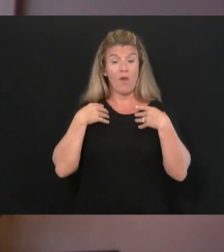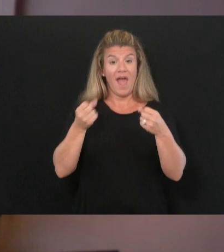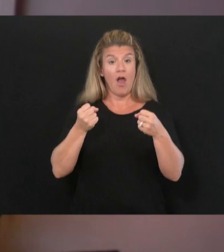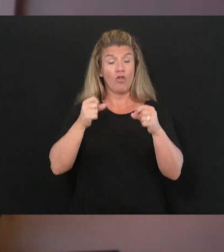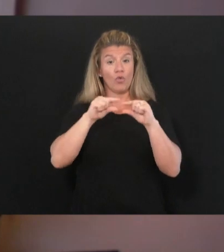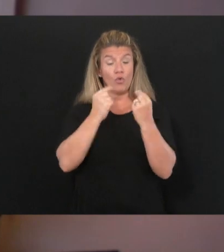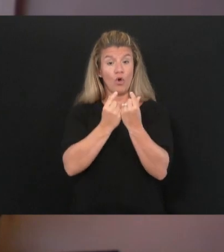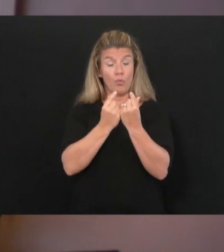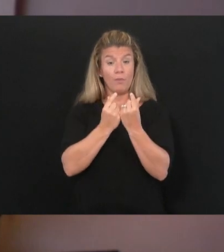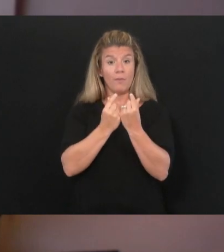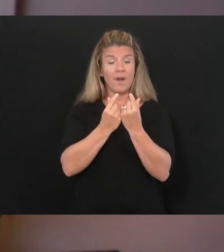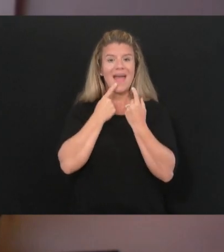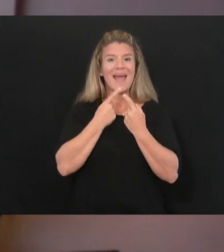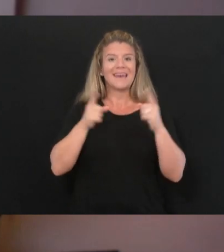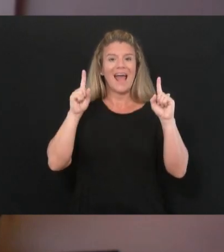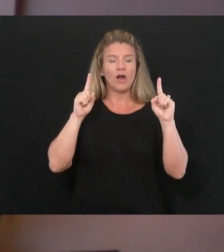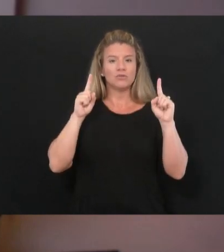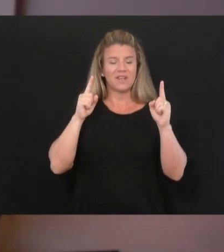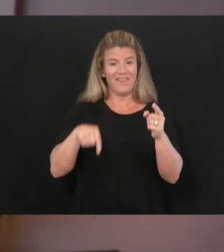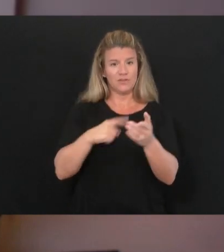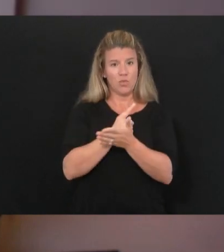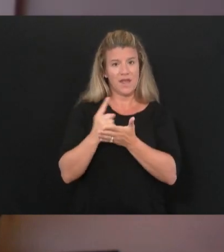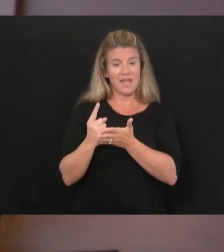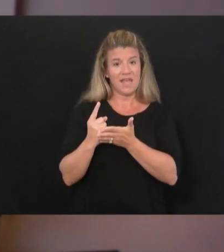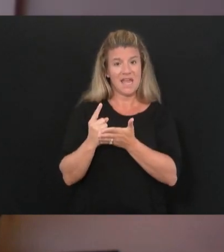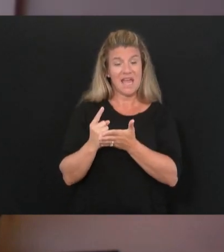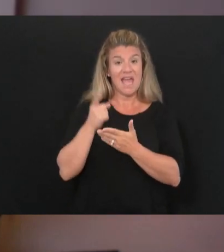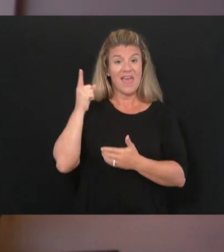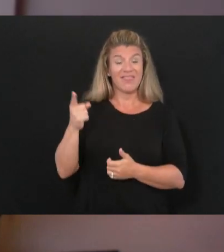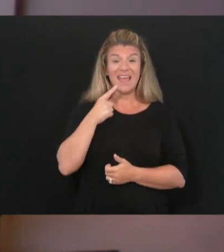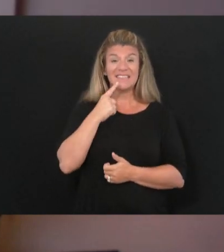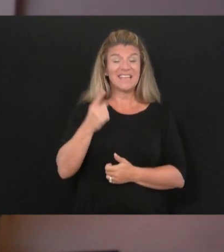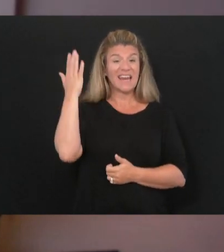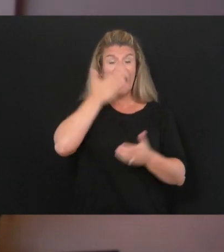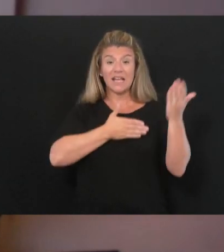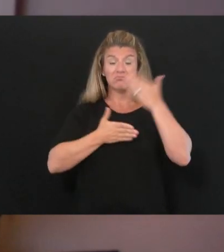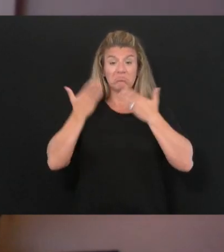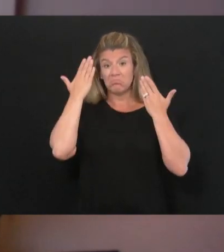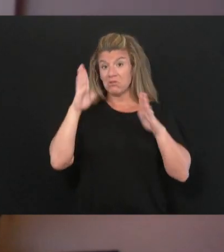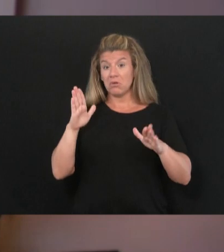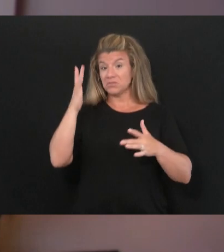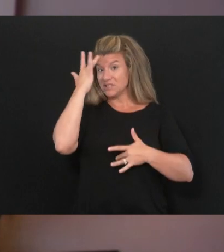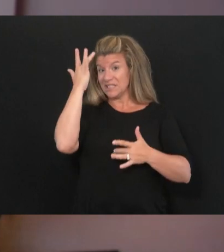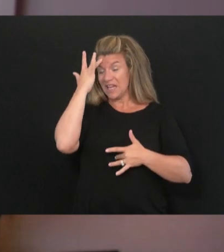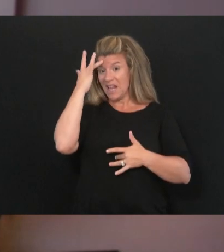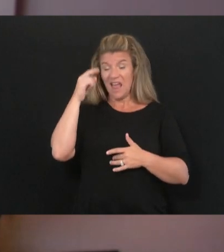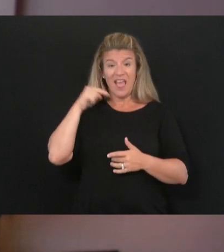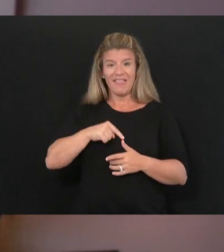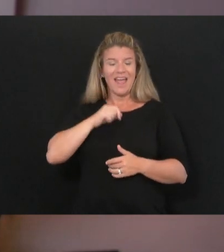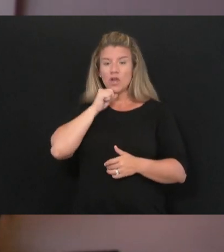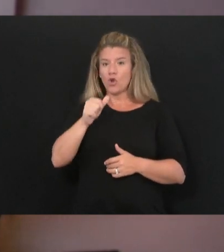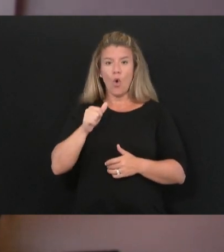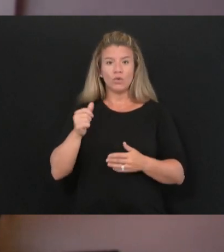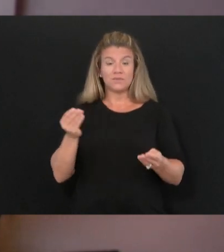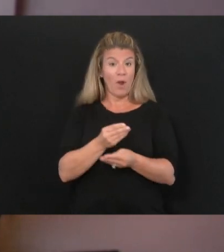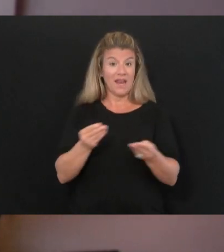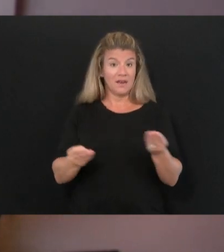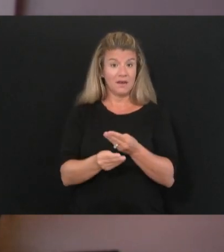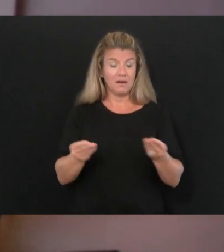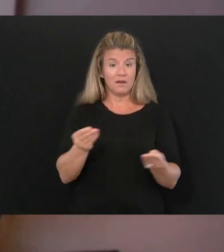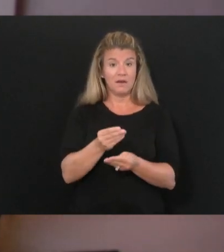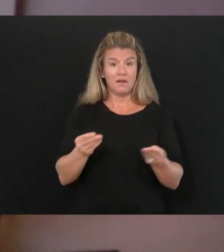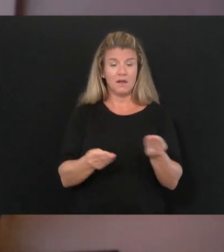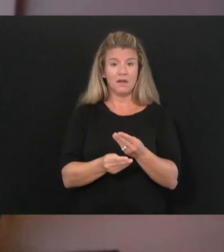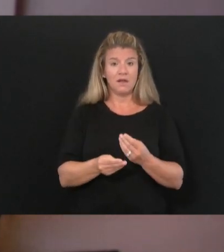out earlier in the week and said that asymptomatic people don't spread COVID virus, and that's